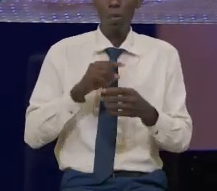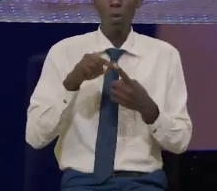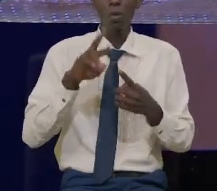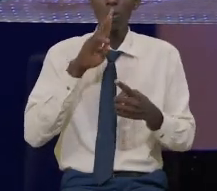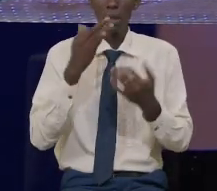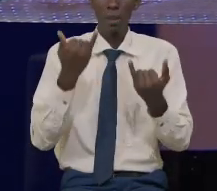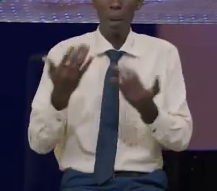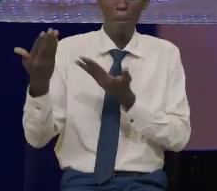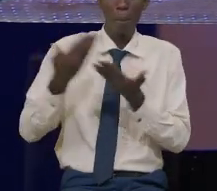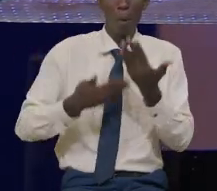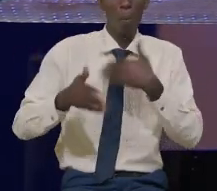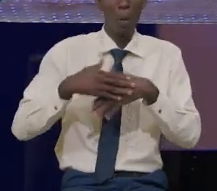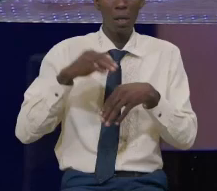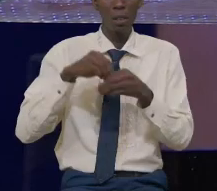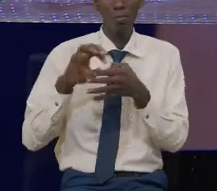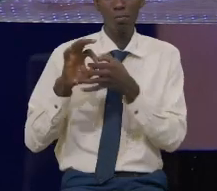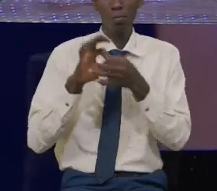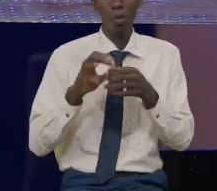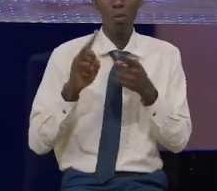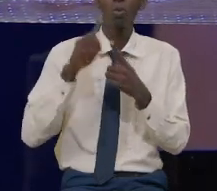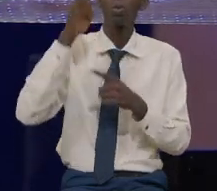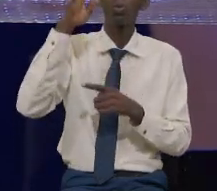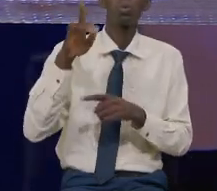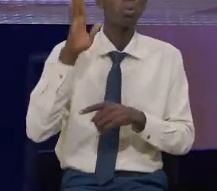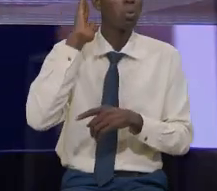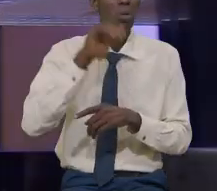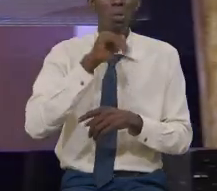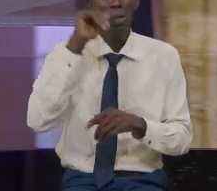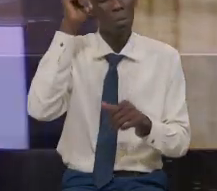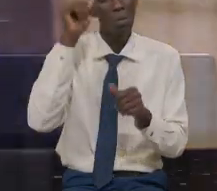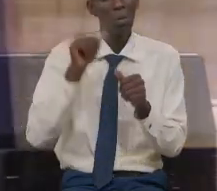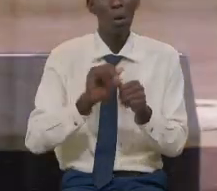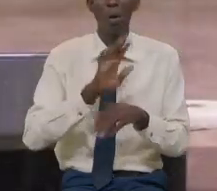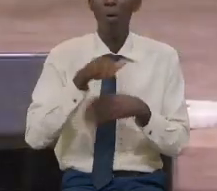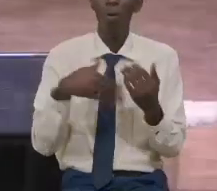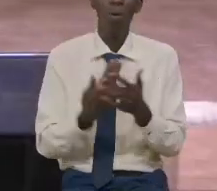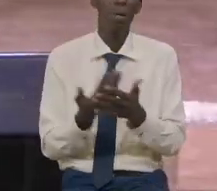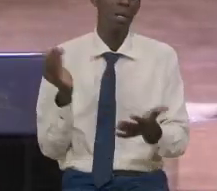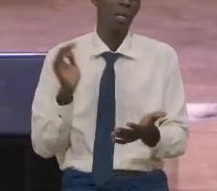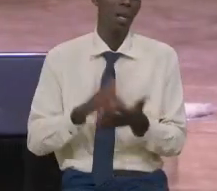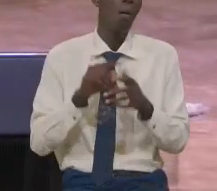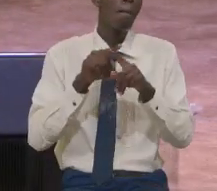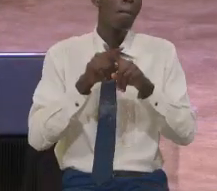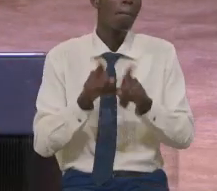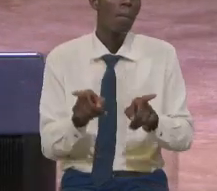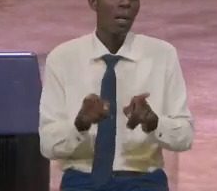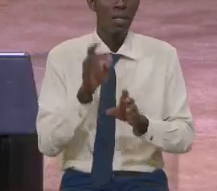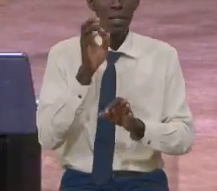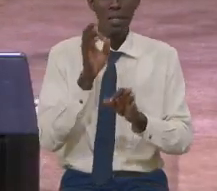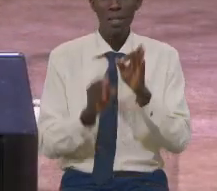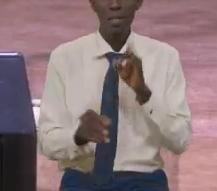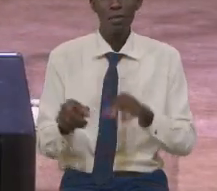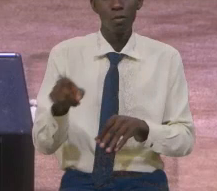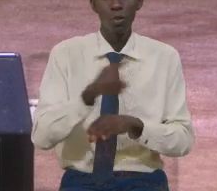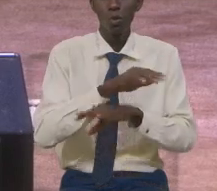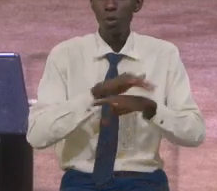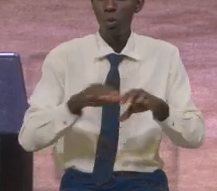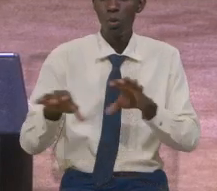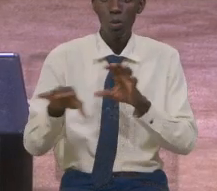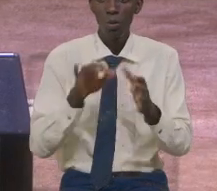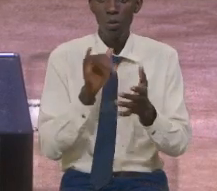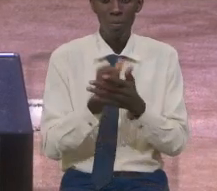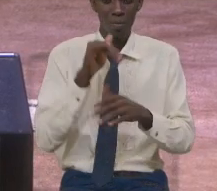reconciled with God, he'll not remember them anymore. But if you do not do that at